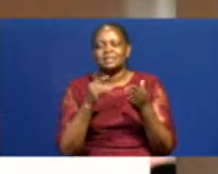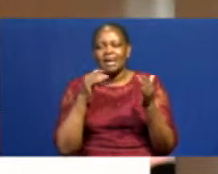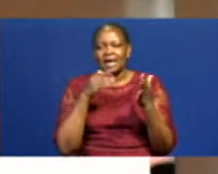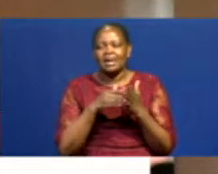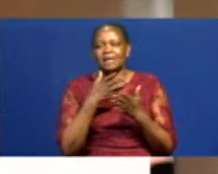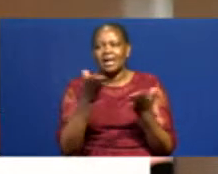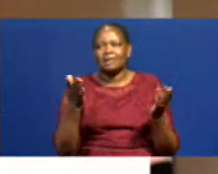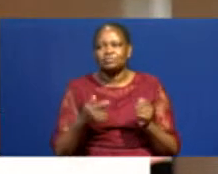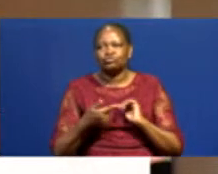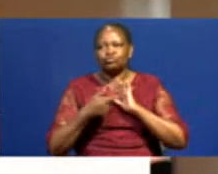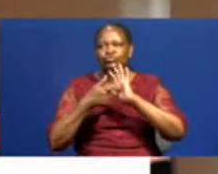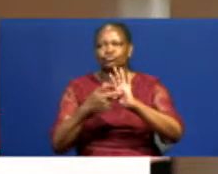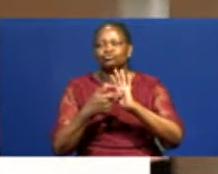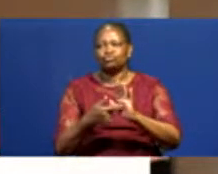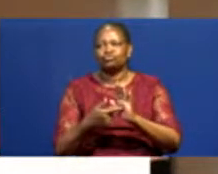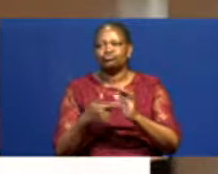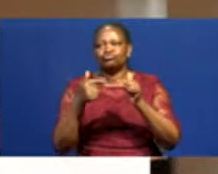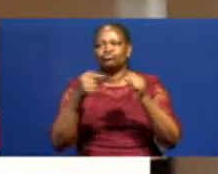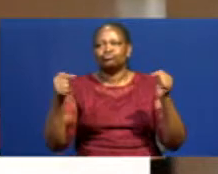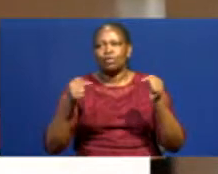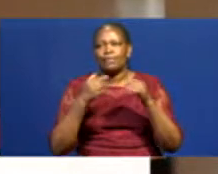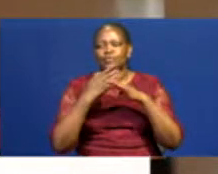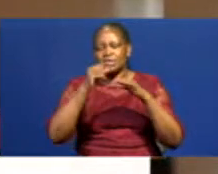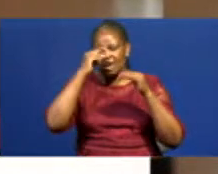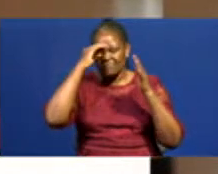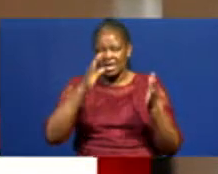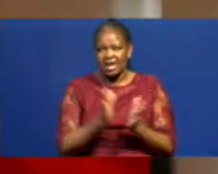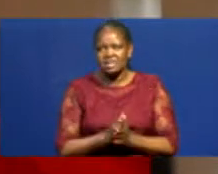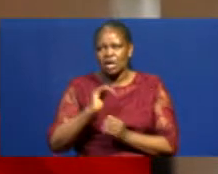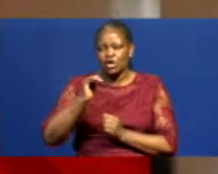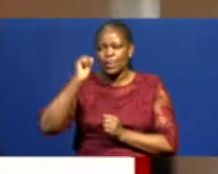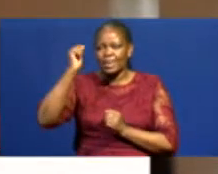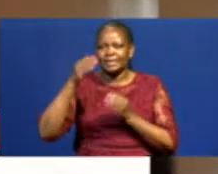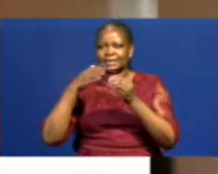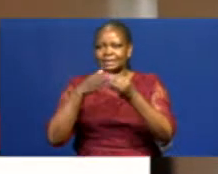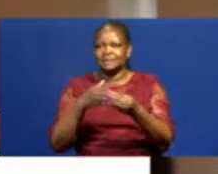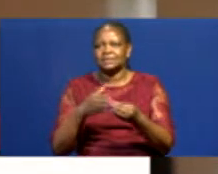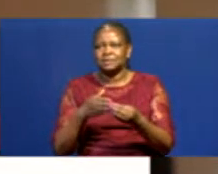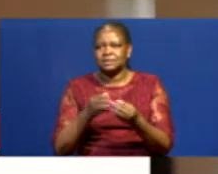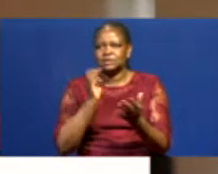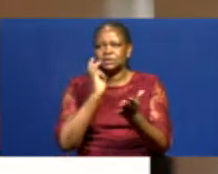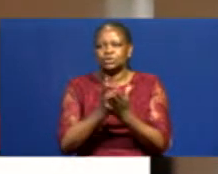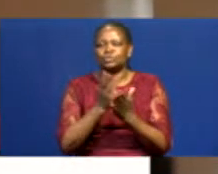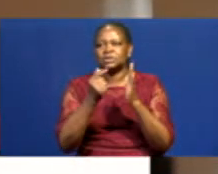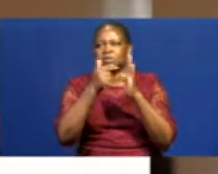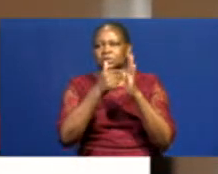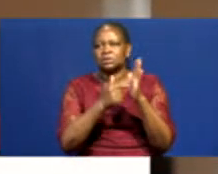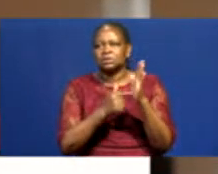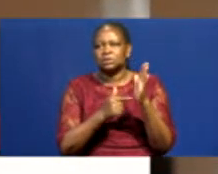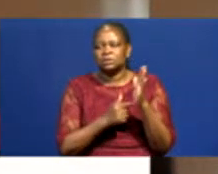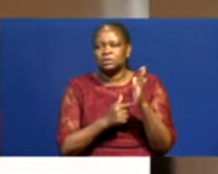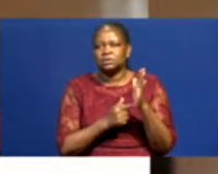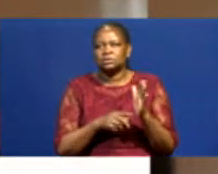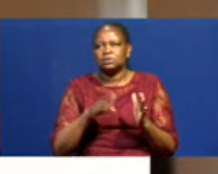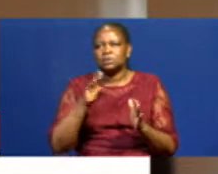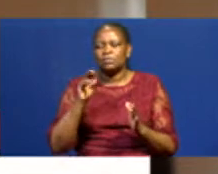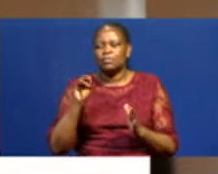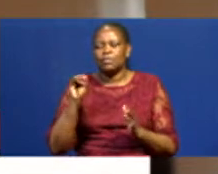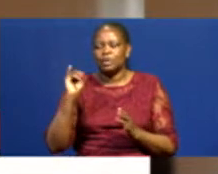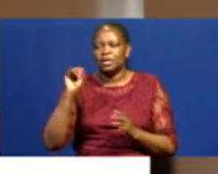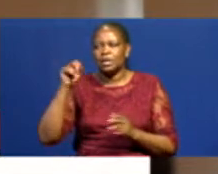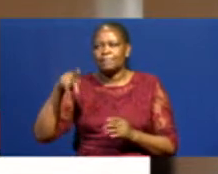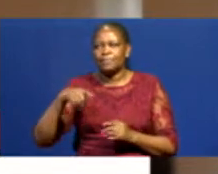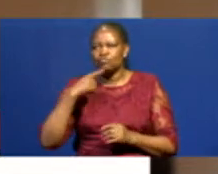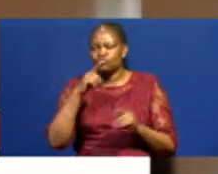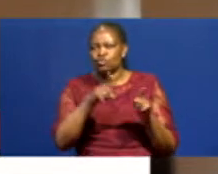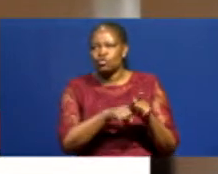could reveal the scale of split between the governor and the county political leadership, in the witness list is Bori, Member of Parliament, who is